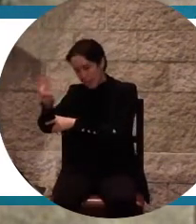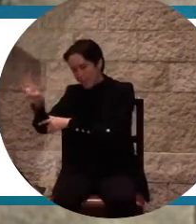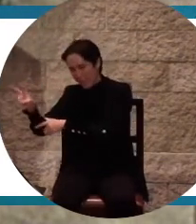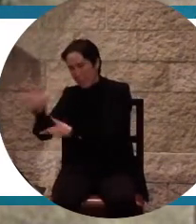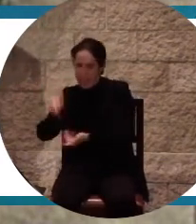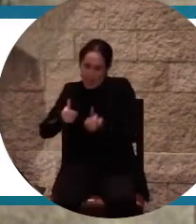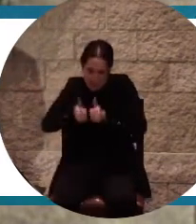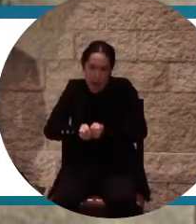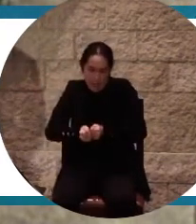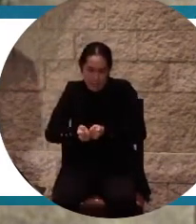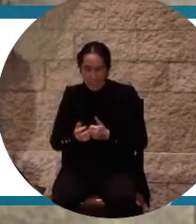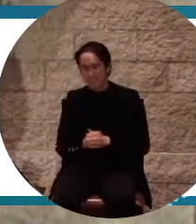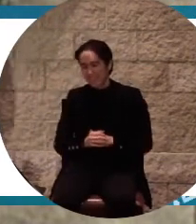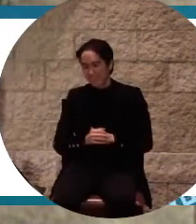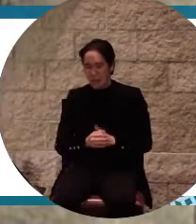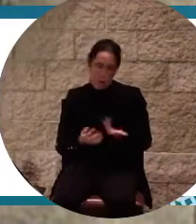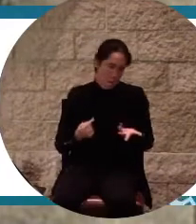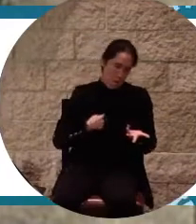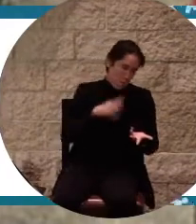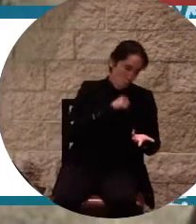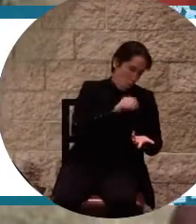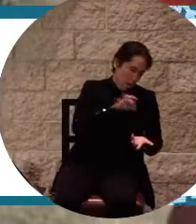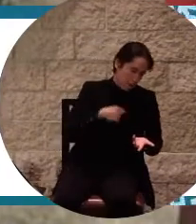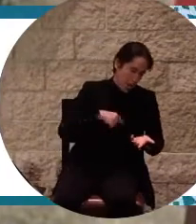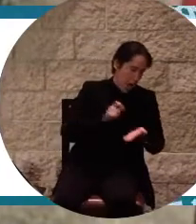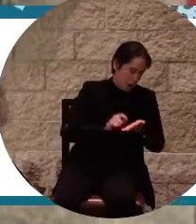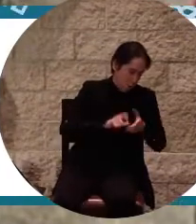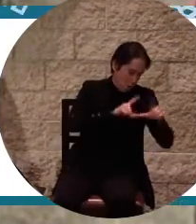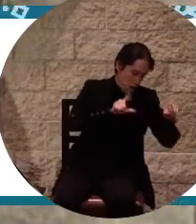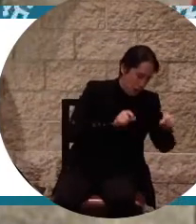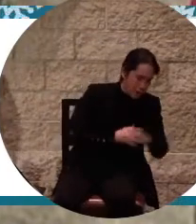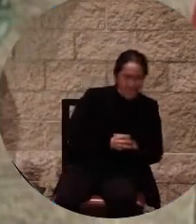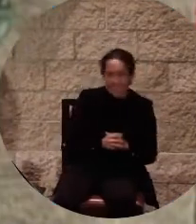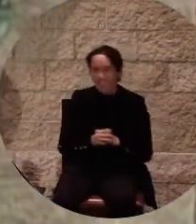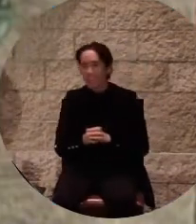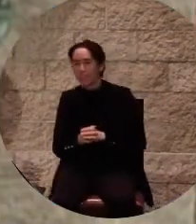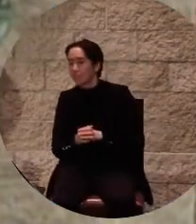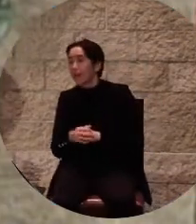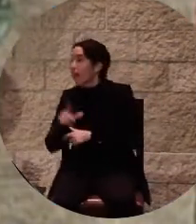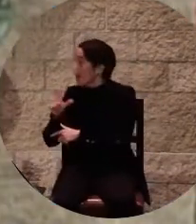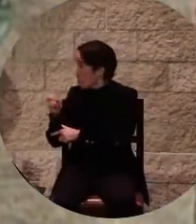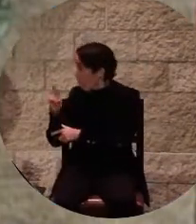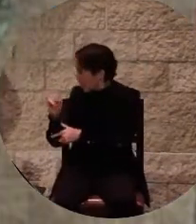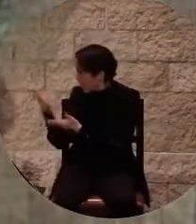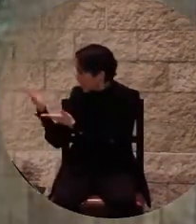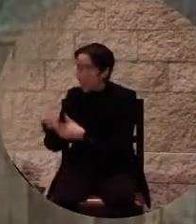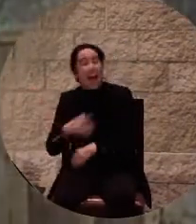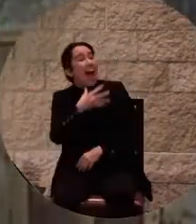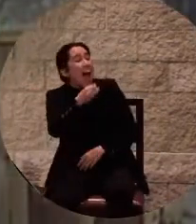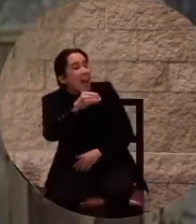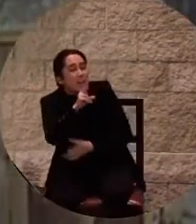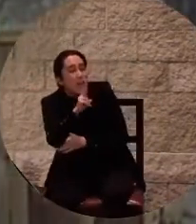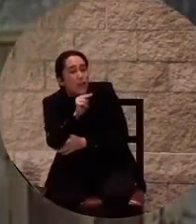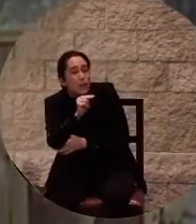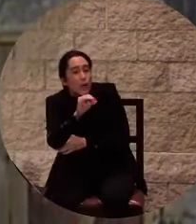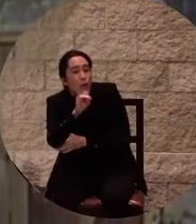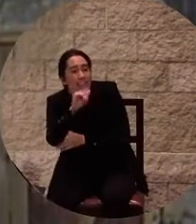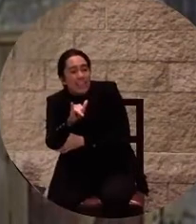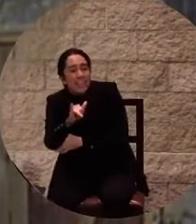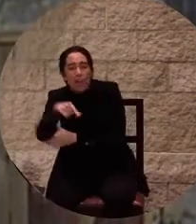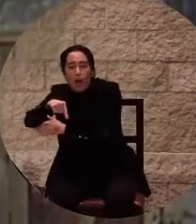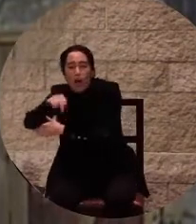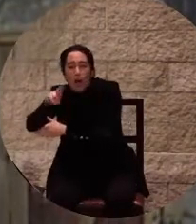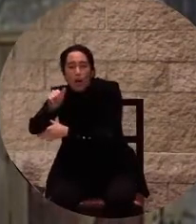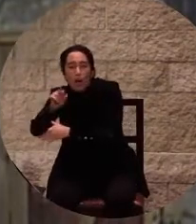I wrote a check. But, yes, Lori. And the Unity Quartet. And the Unity Quartet is